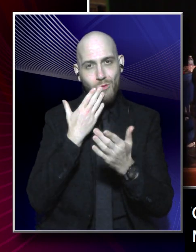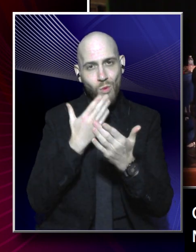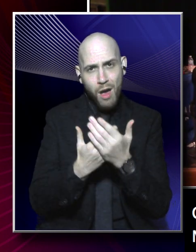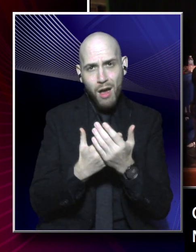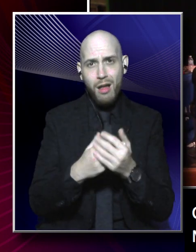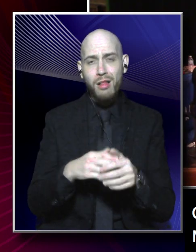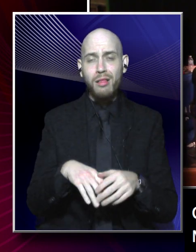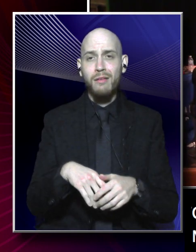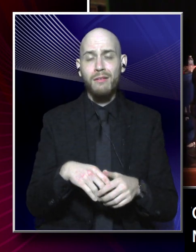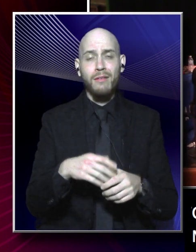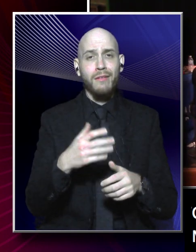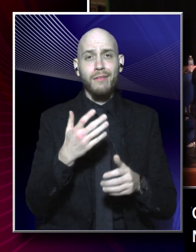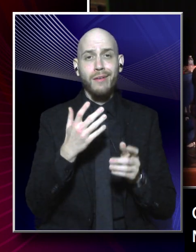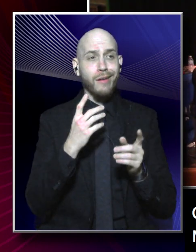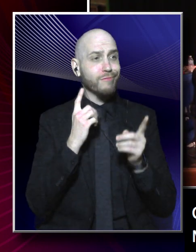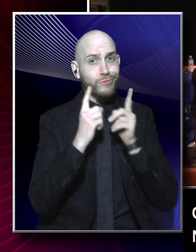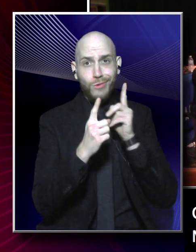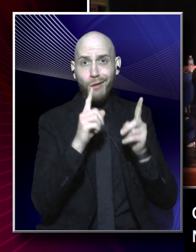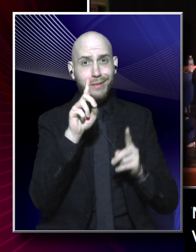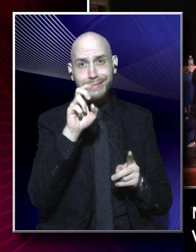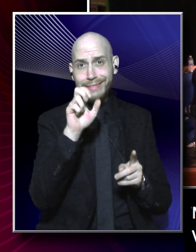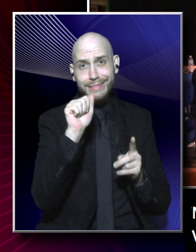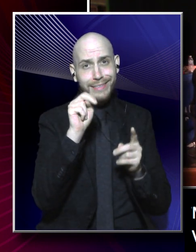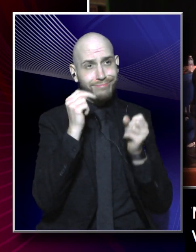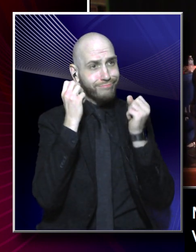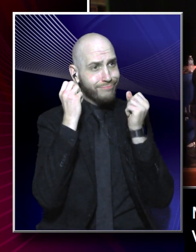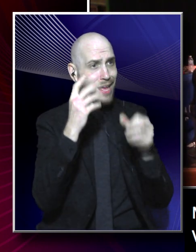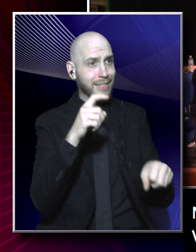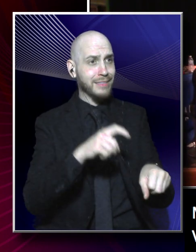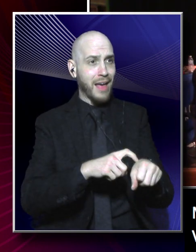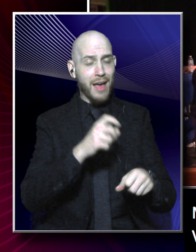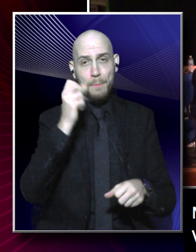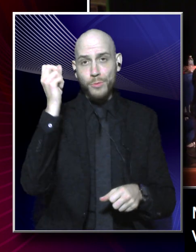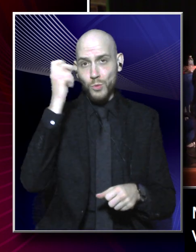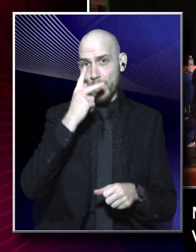Suke and I work very well together.